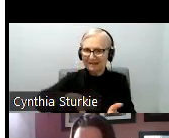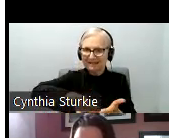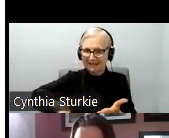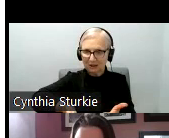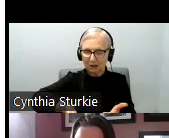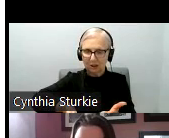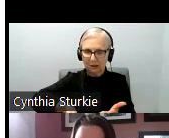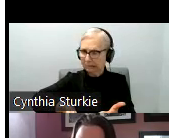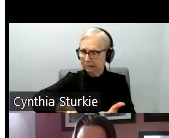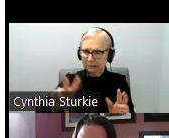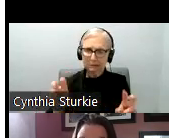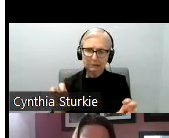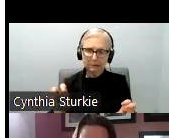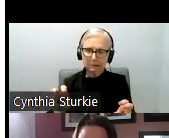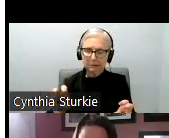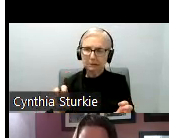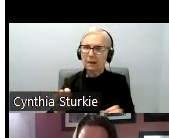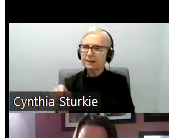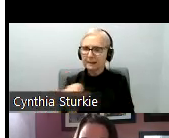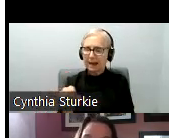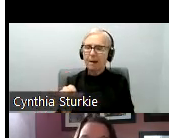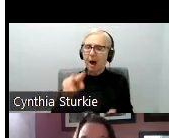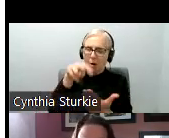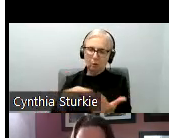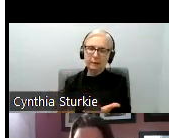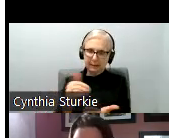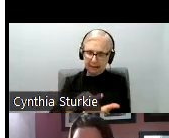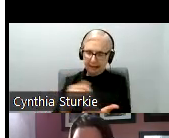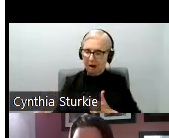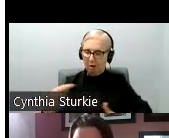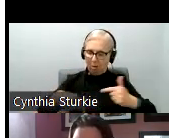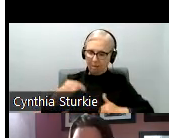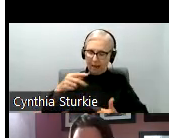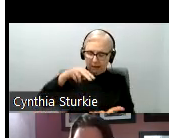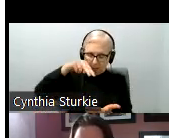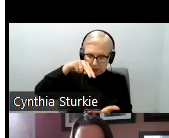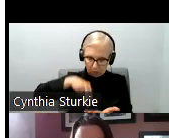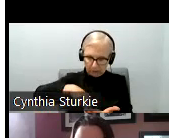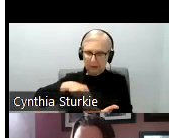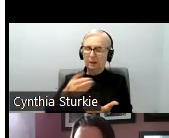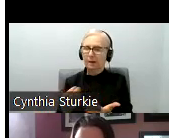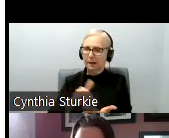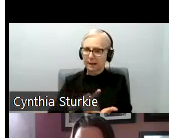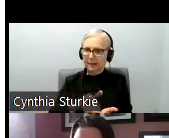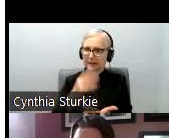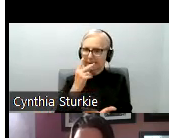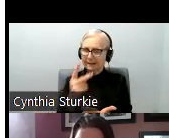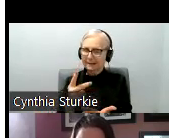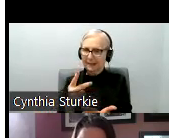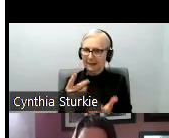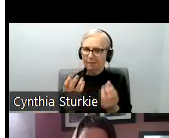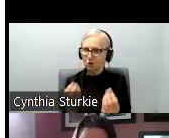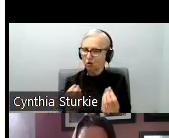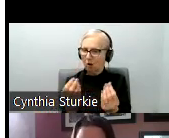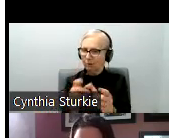definitely puts it into a different category. So I will do the same on my end, go back and look at it and read it from that lens and see if maybe softer language